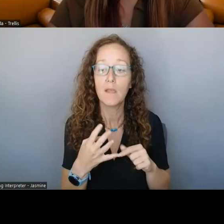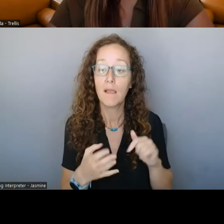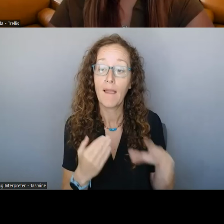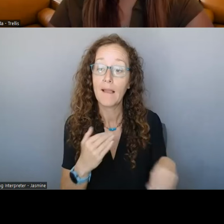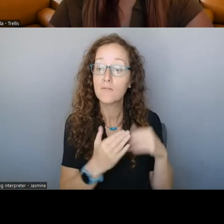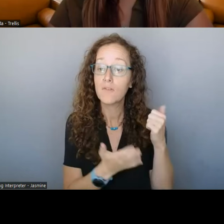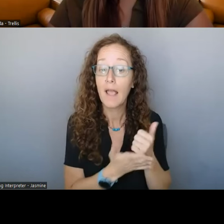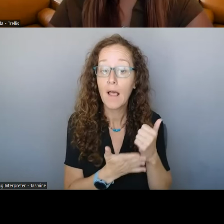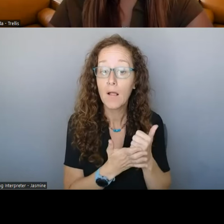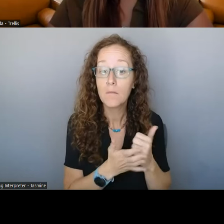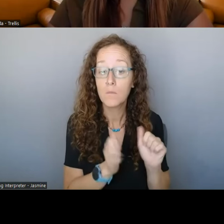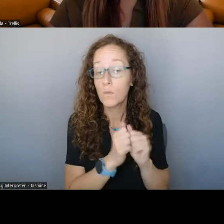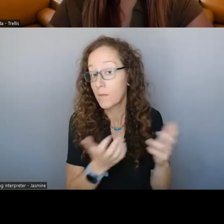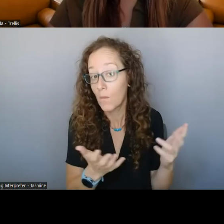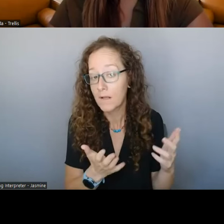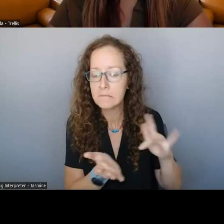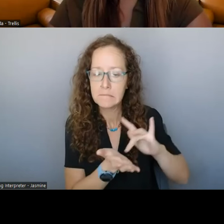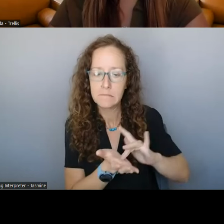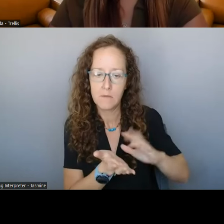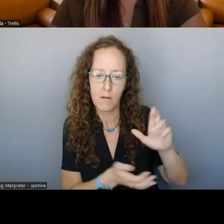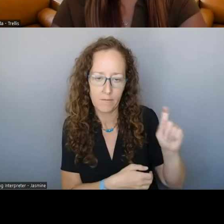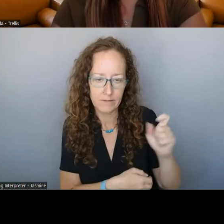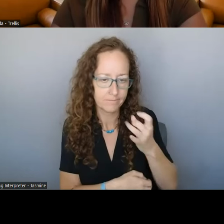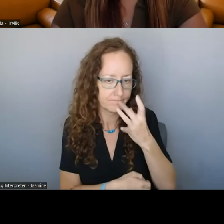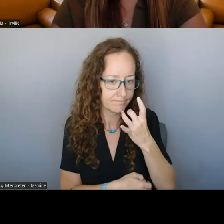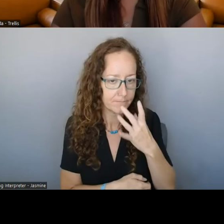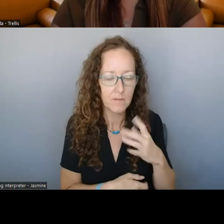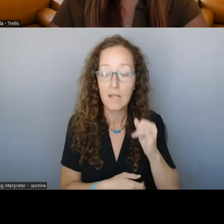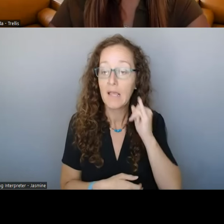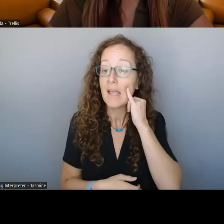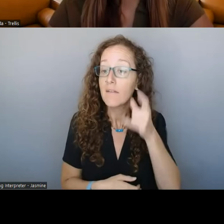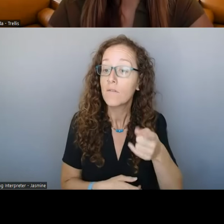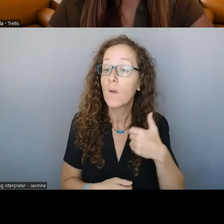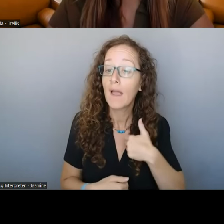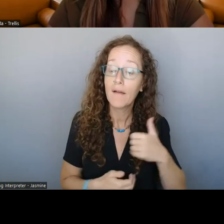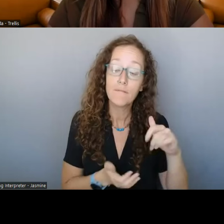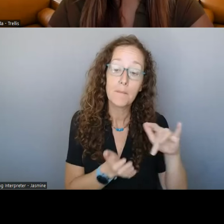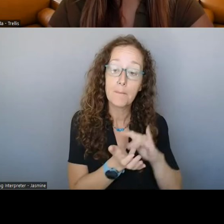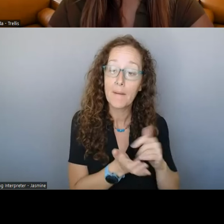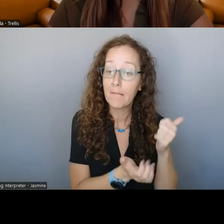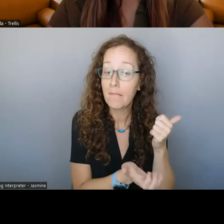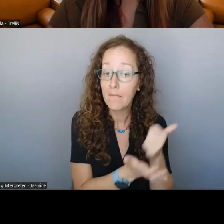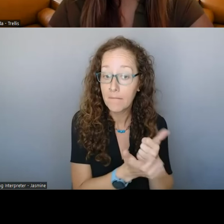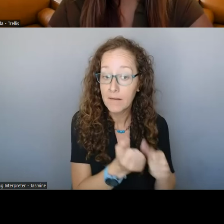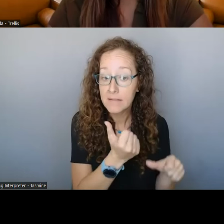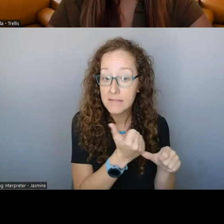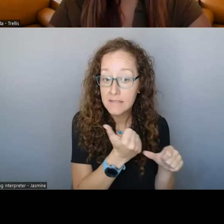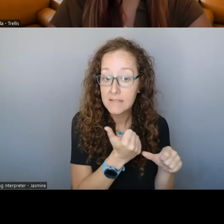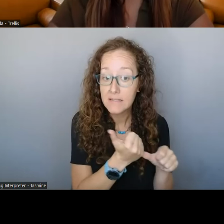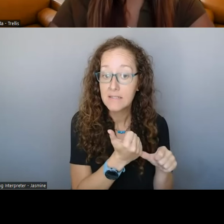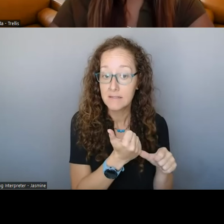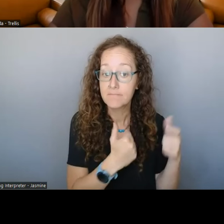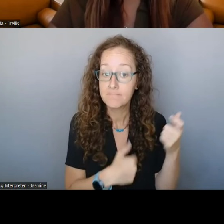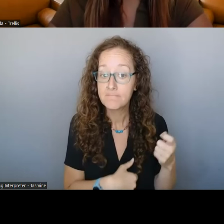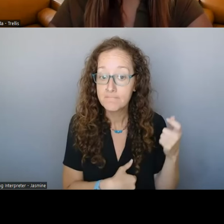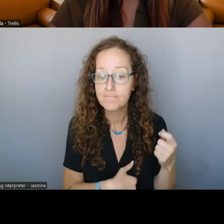drug coverage. If you are on medical assistance, you are automatically eligible